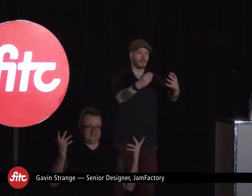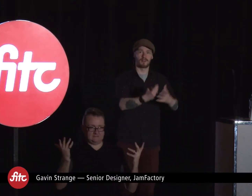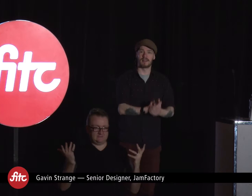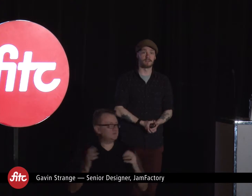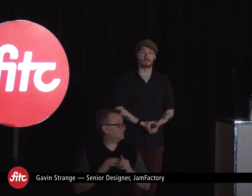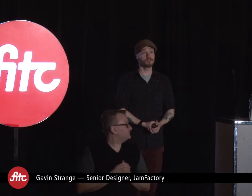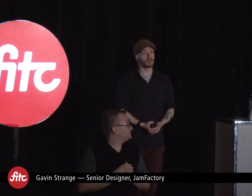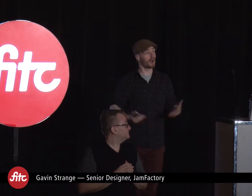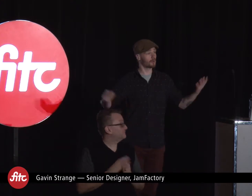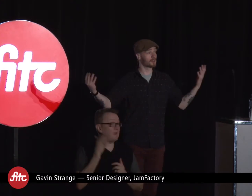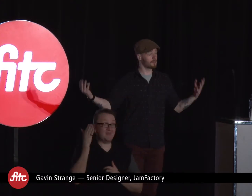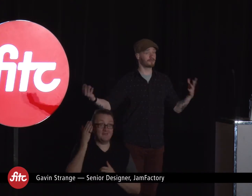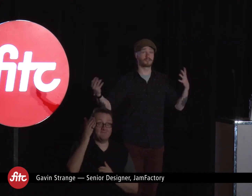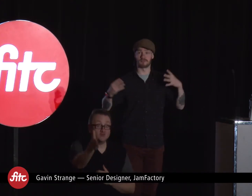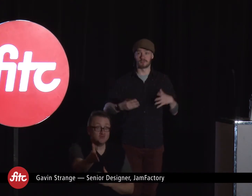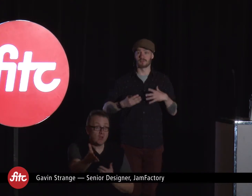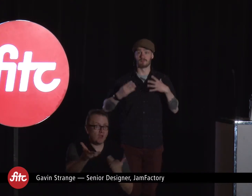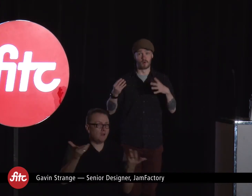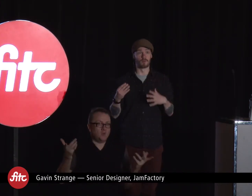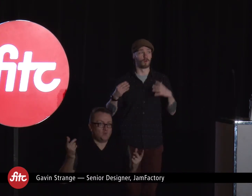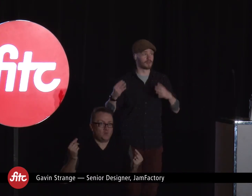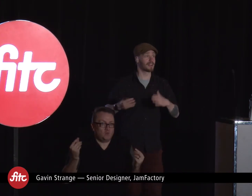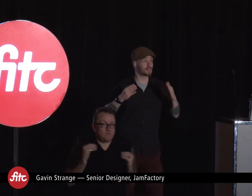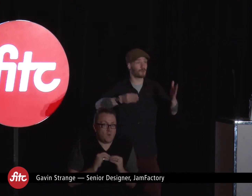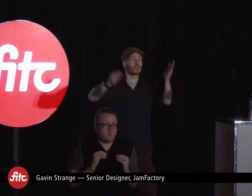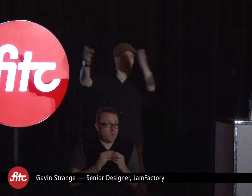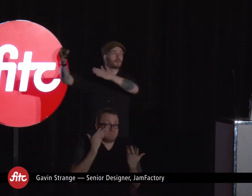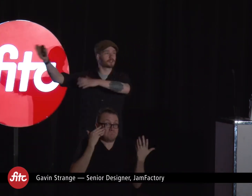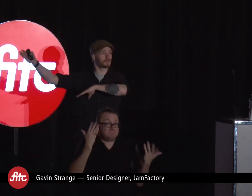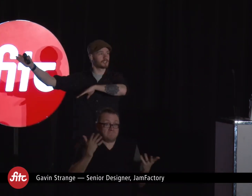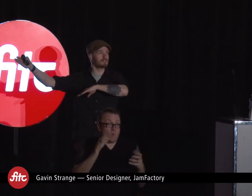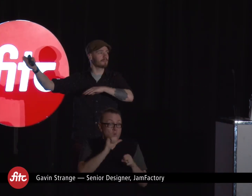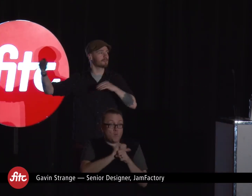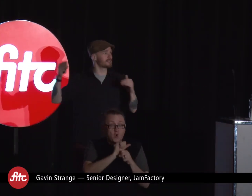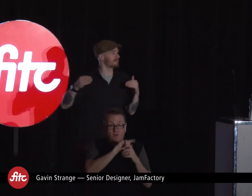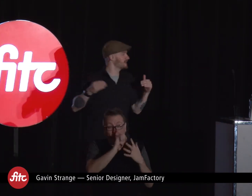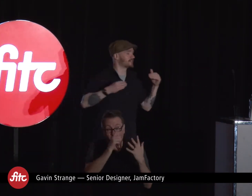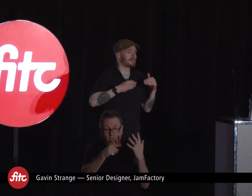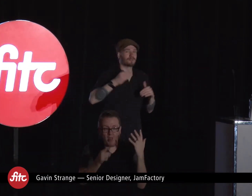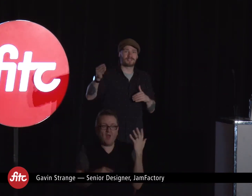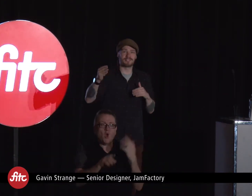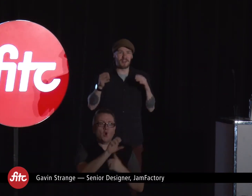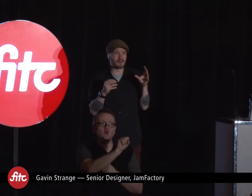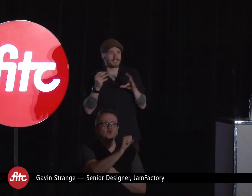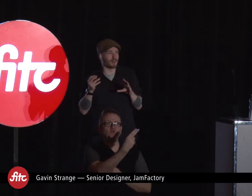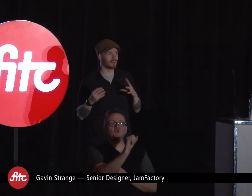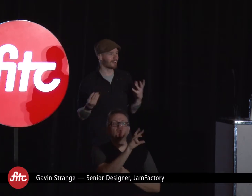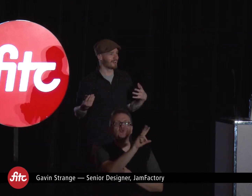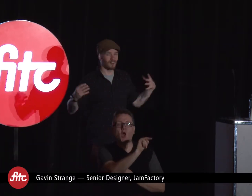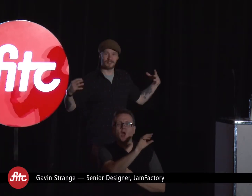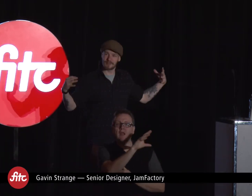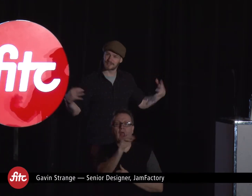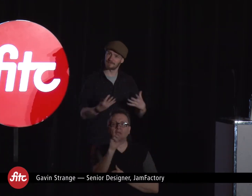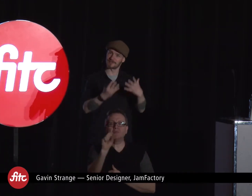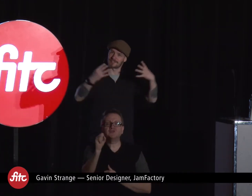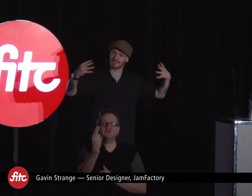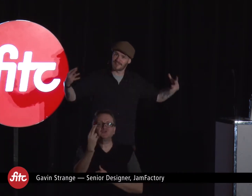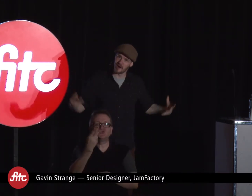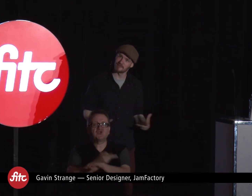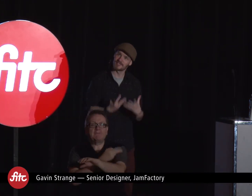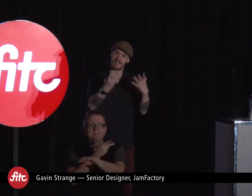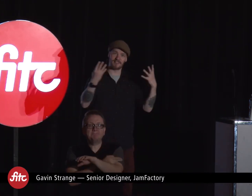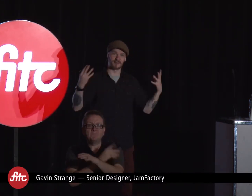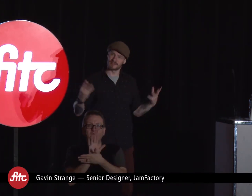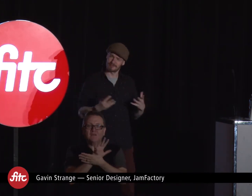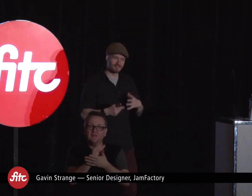on. But then in the future, I would love to do more and more. And then just working on the Shaun the Sheep feature, it was, you know, it's like, all this stuff